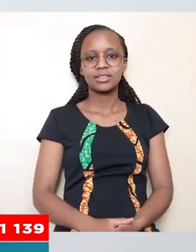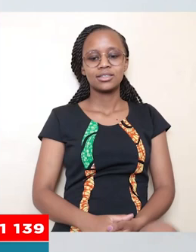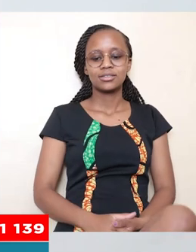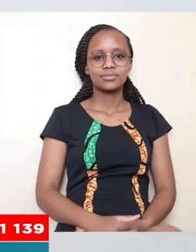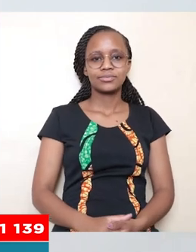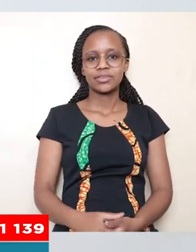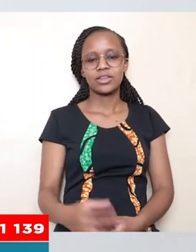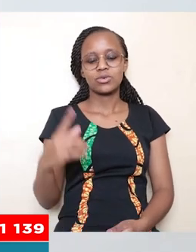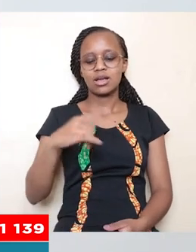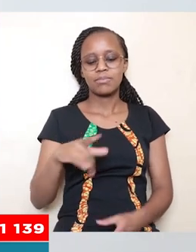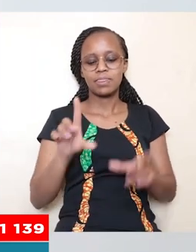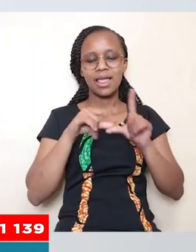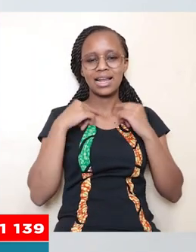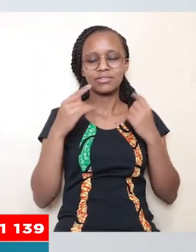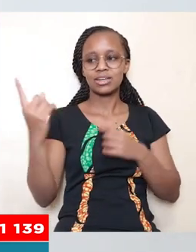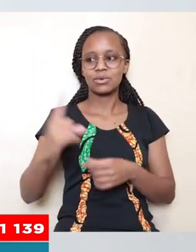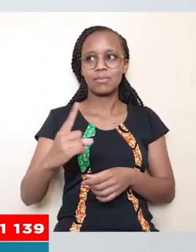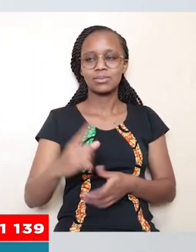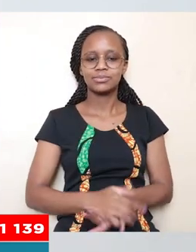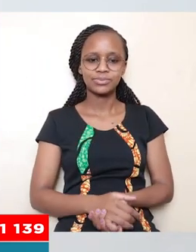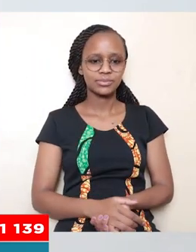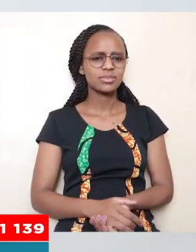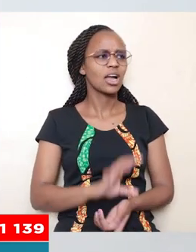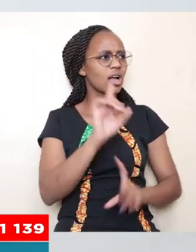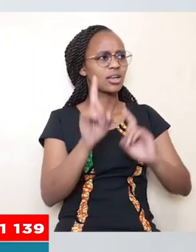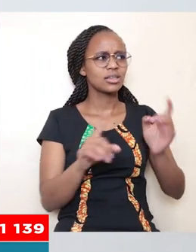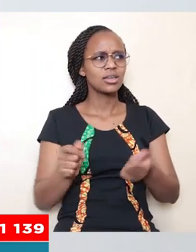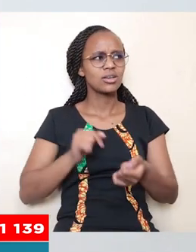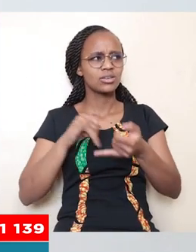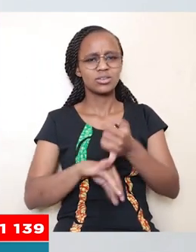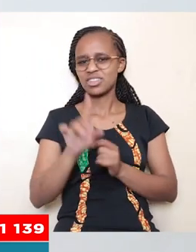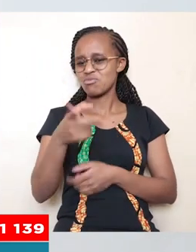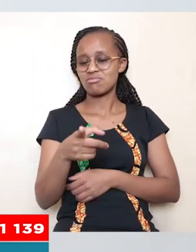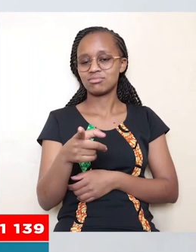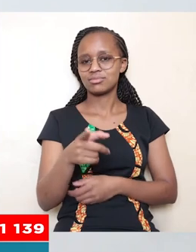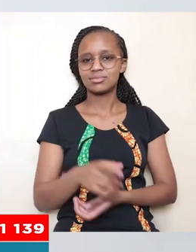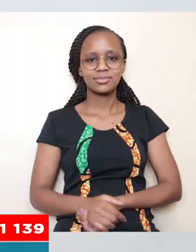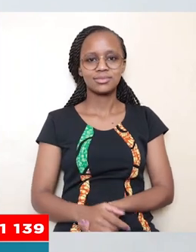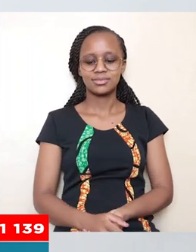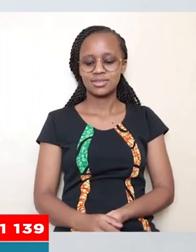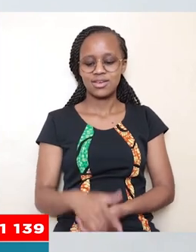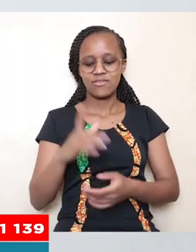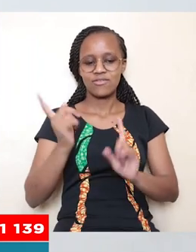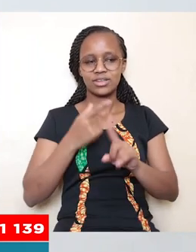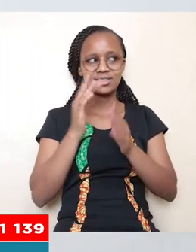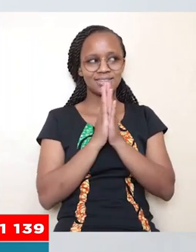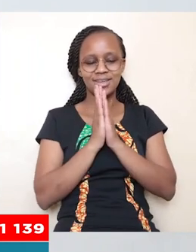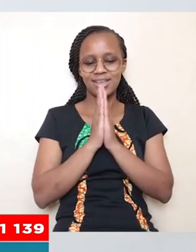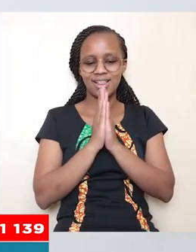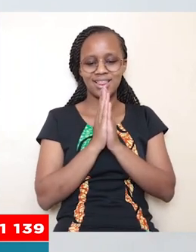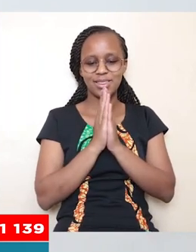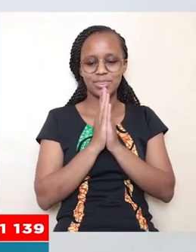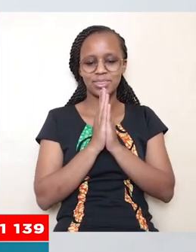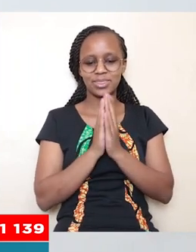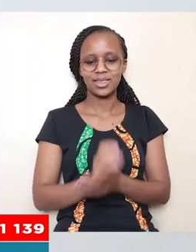Alafu unatokerezea, te pastor tumekuja. Nasikia pasa anauliza bibi yako, adia huyu, kwanza tuobe.